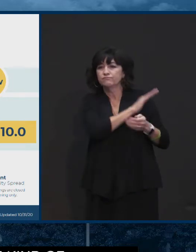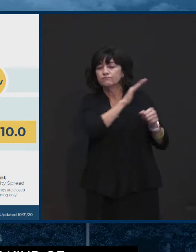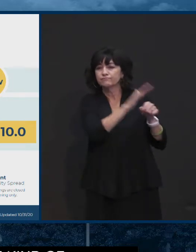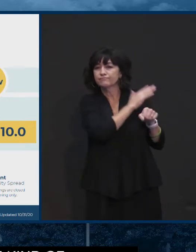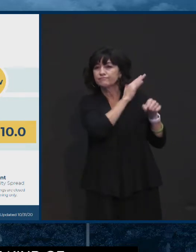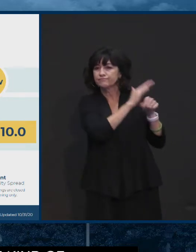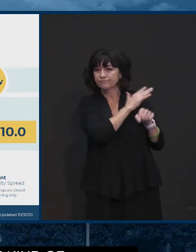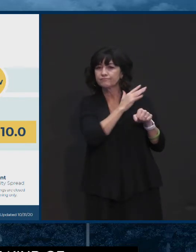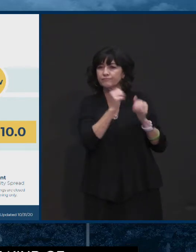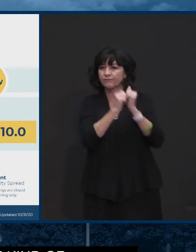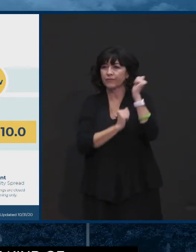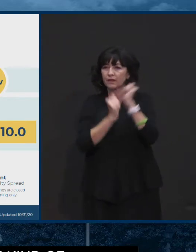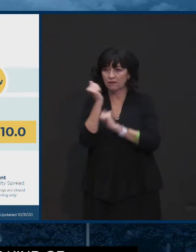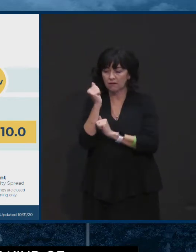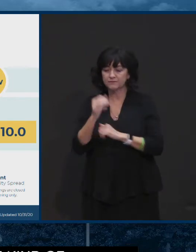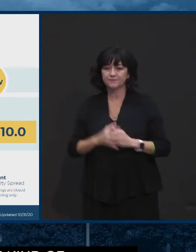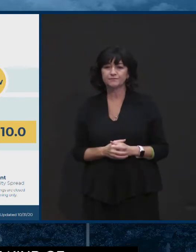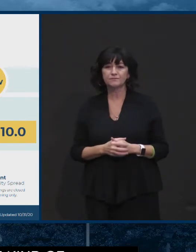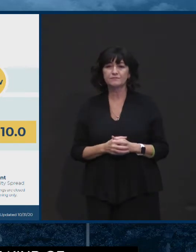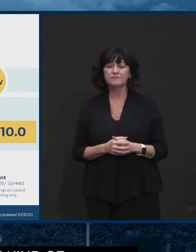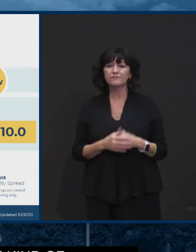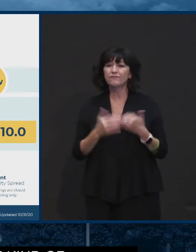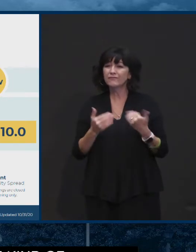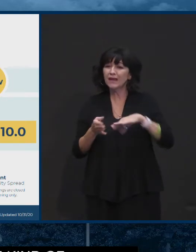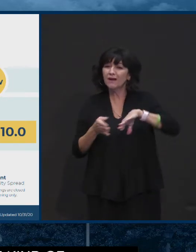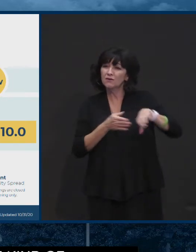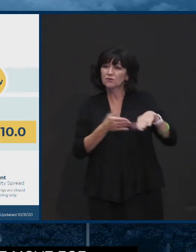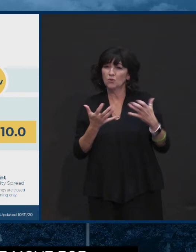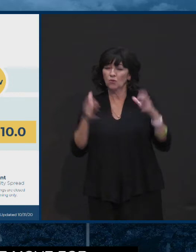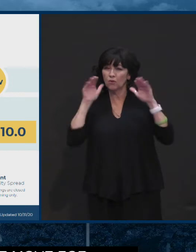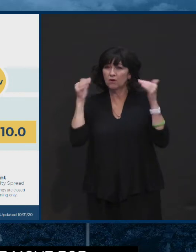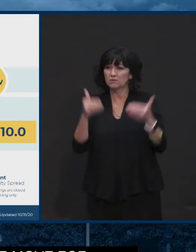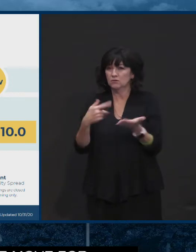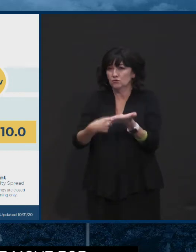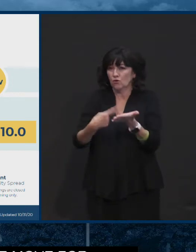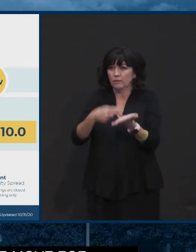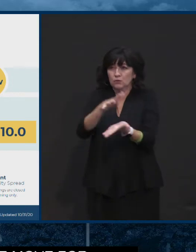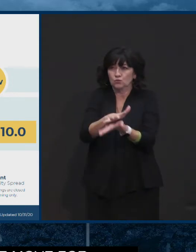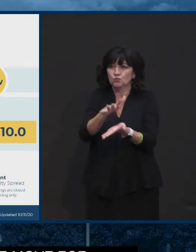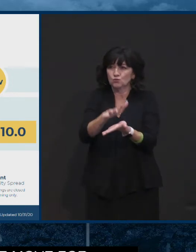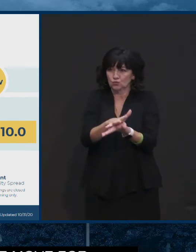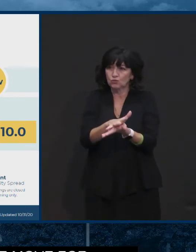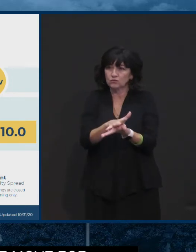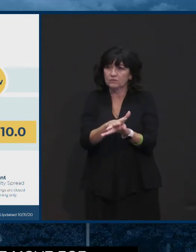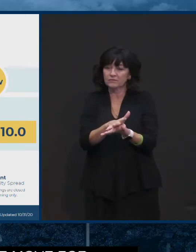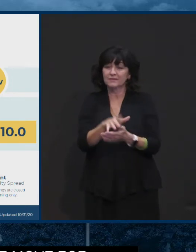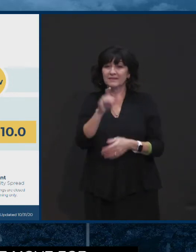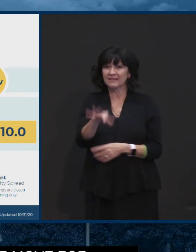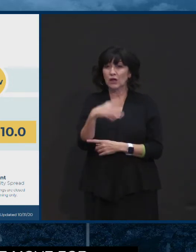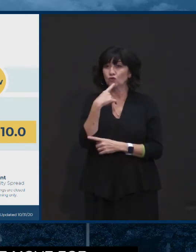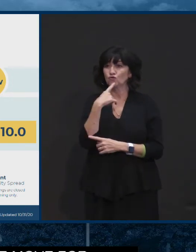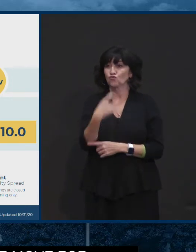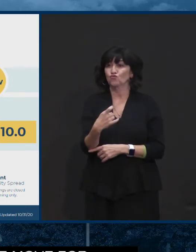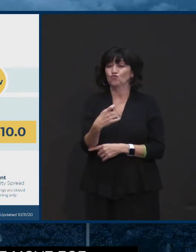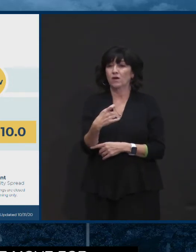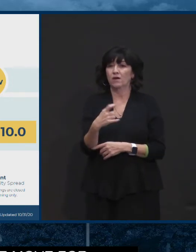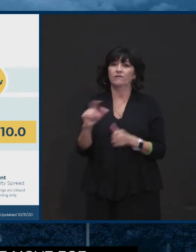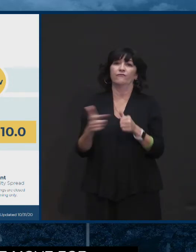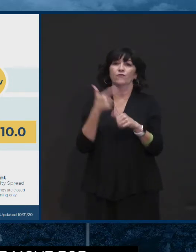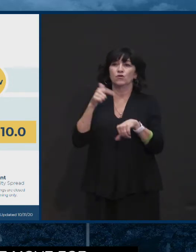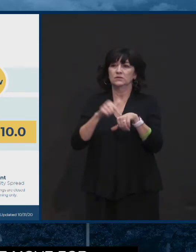particularly with the new data that we're looking at, and we're in the red category for new positive